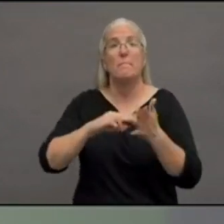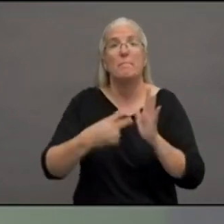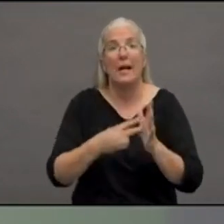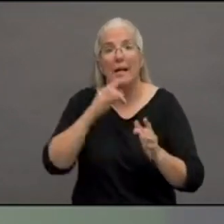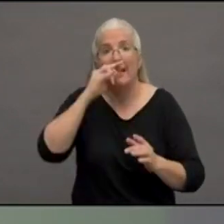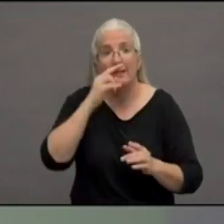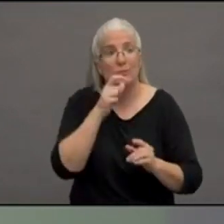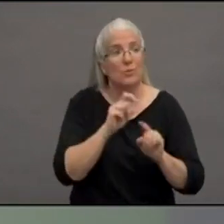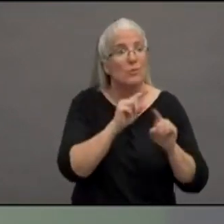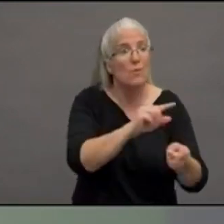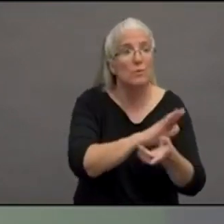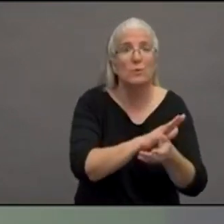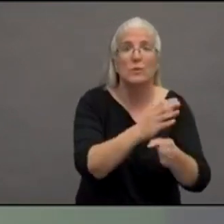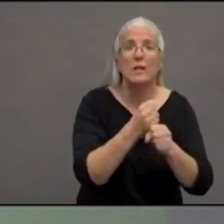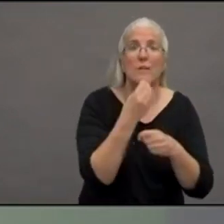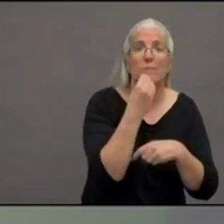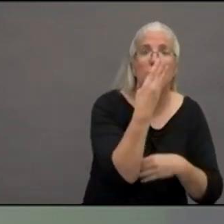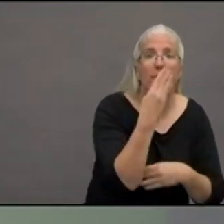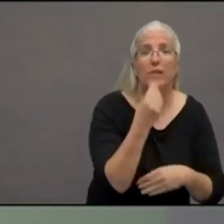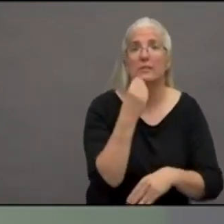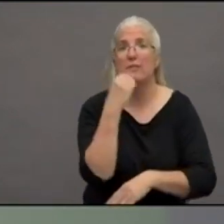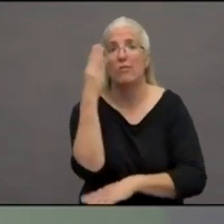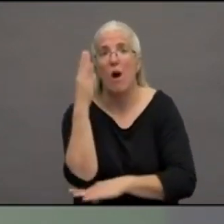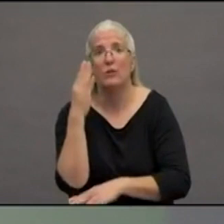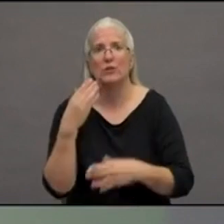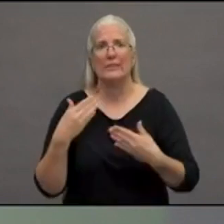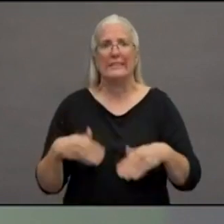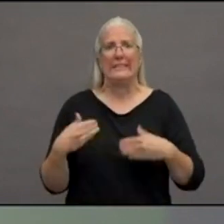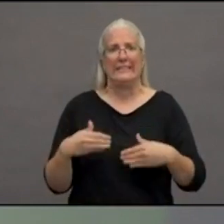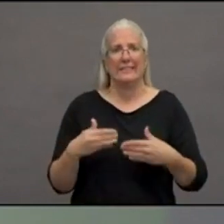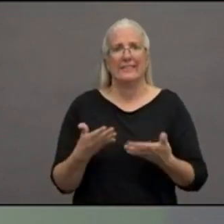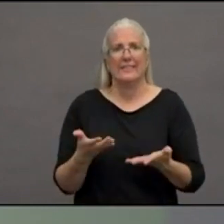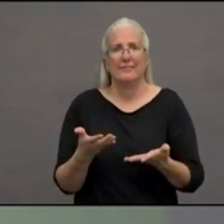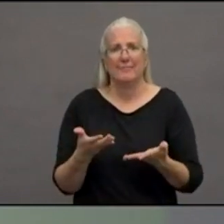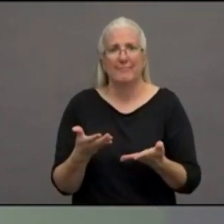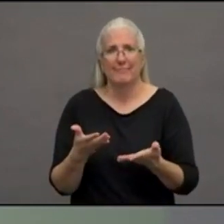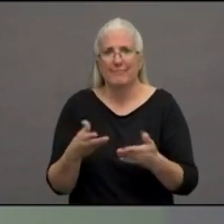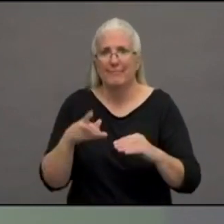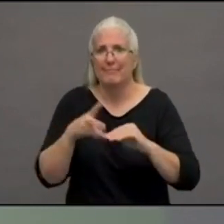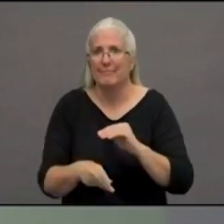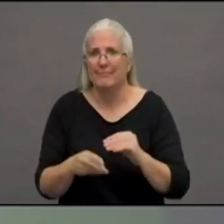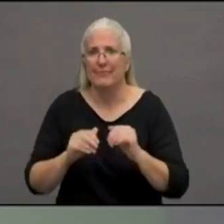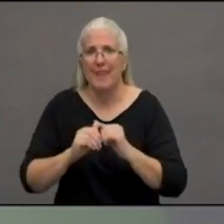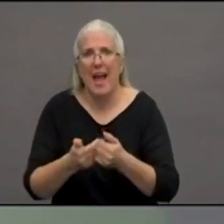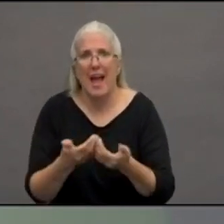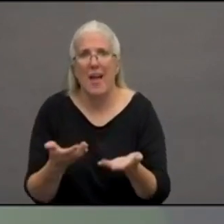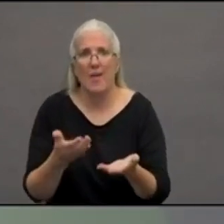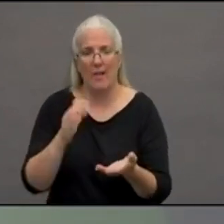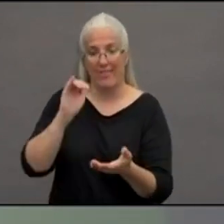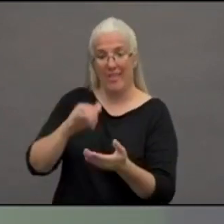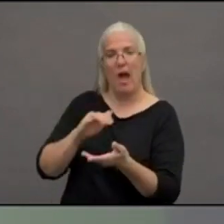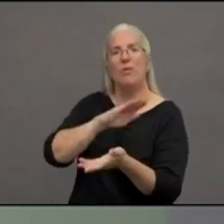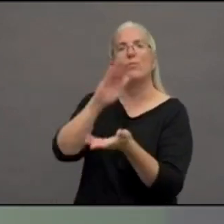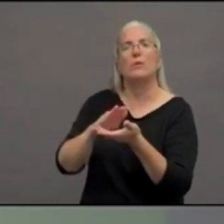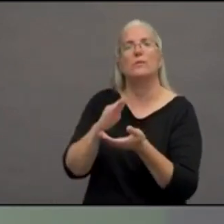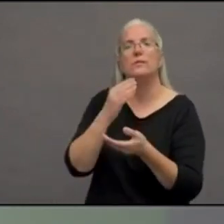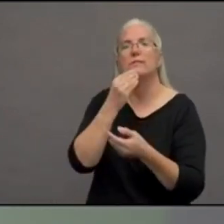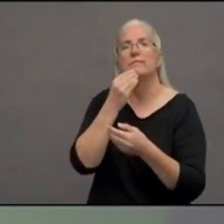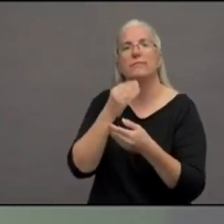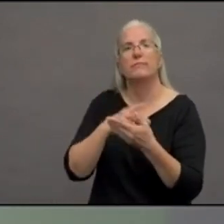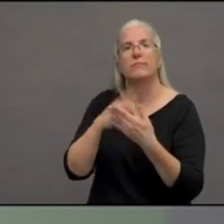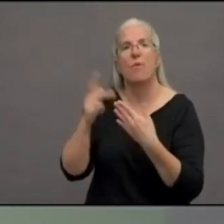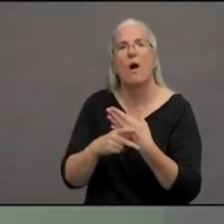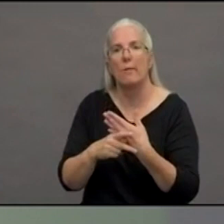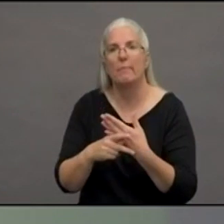meals at schools, right? So through the free and reduced lunch program. And so once that happened, where were kids supposed to get their